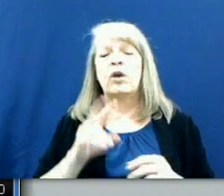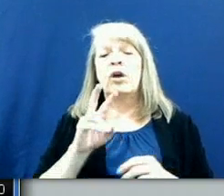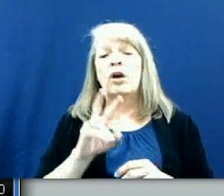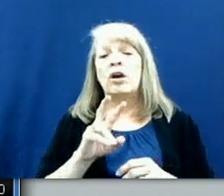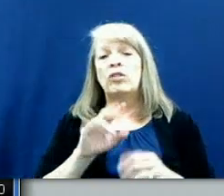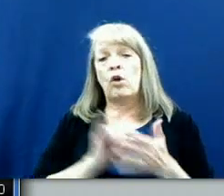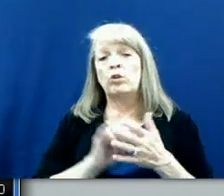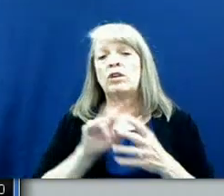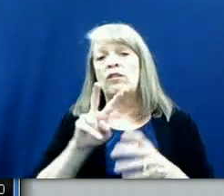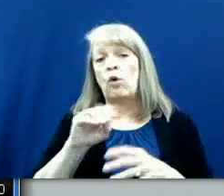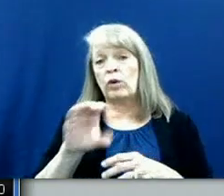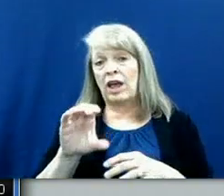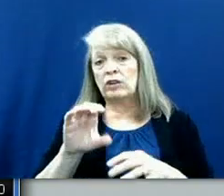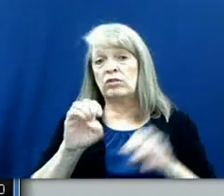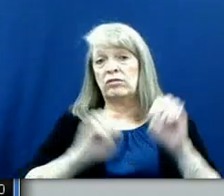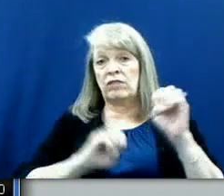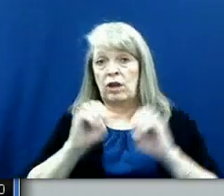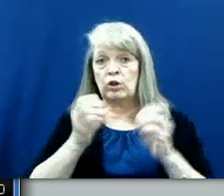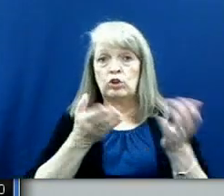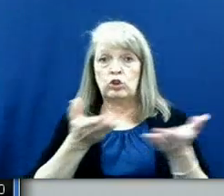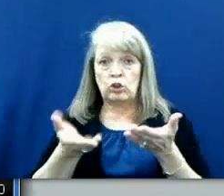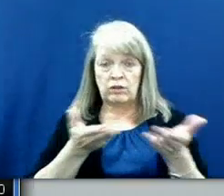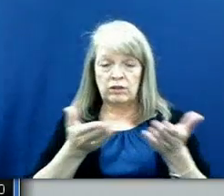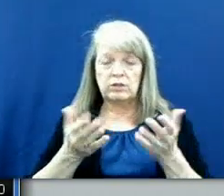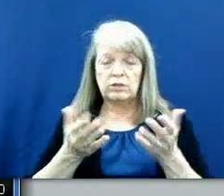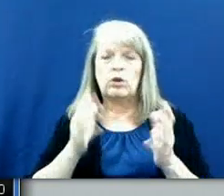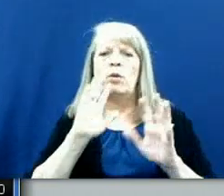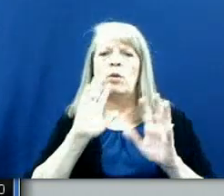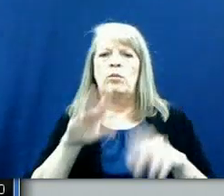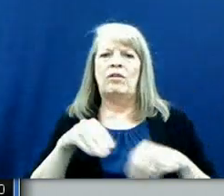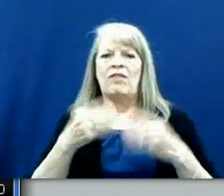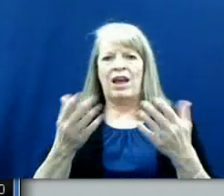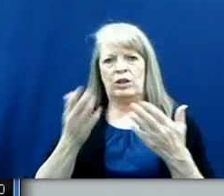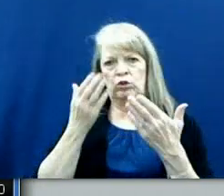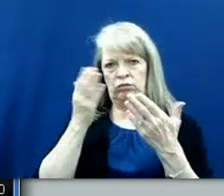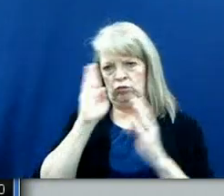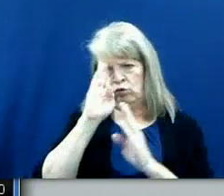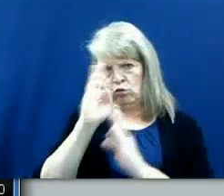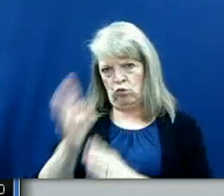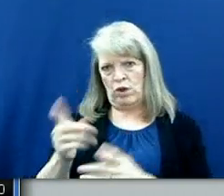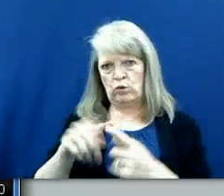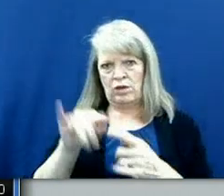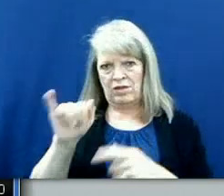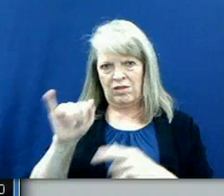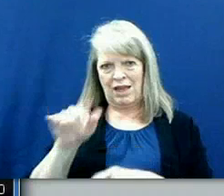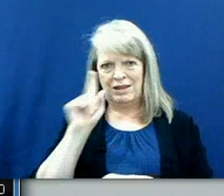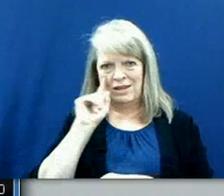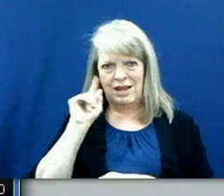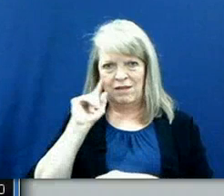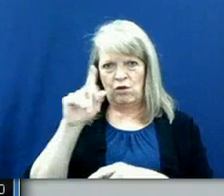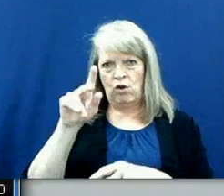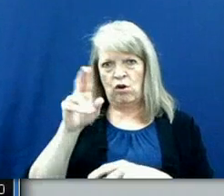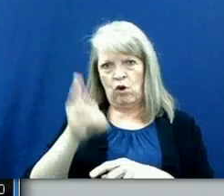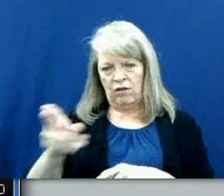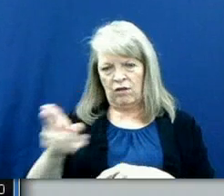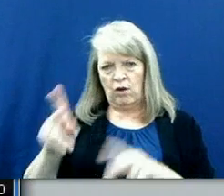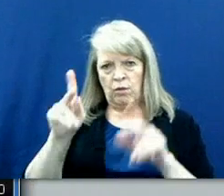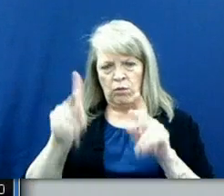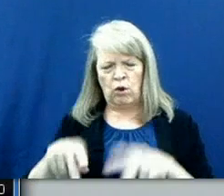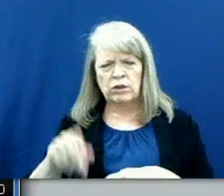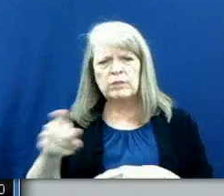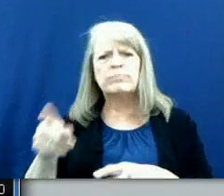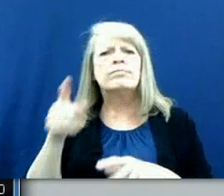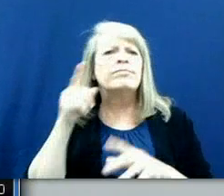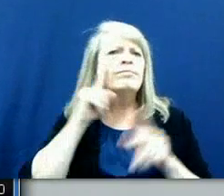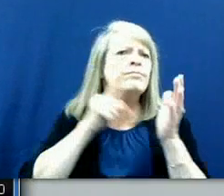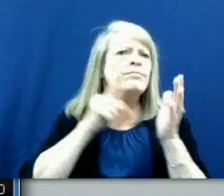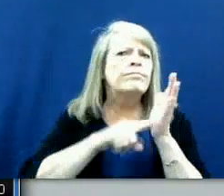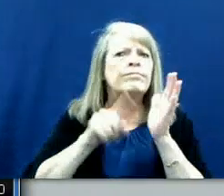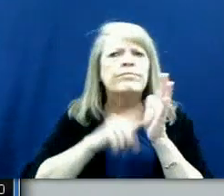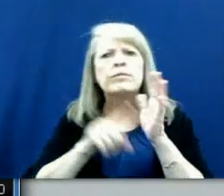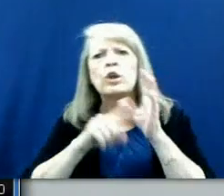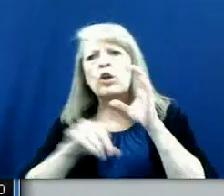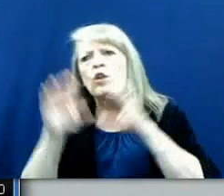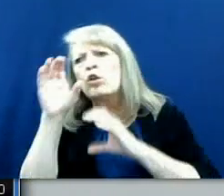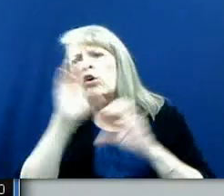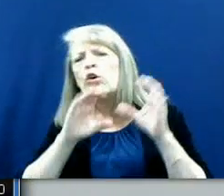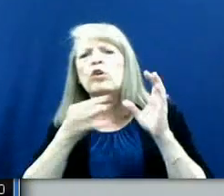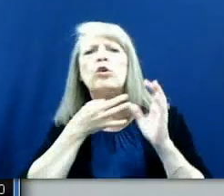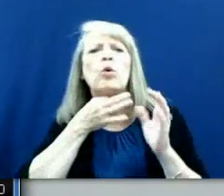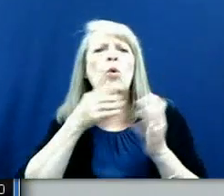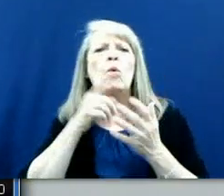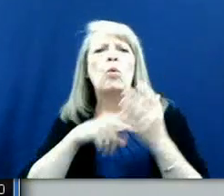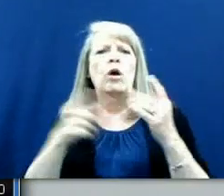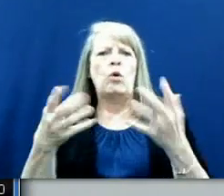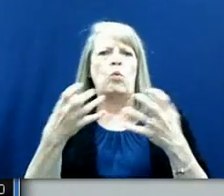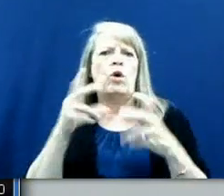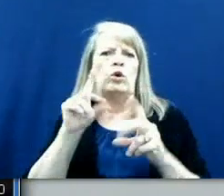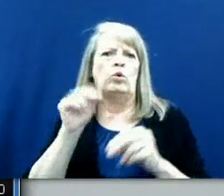Vocational evaluation services are provided directly to the deaf or hard of hearing person who is exploring what he or she may want to do